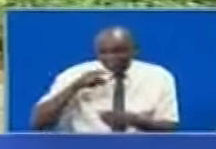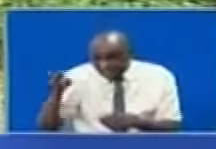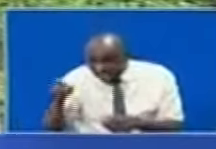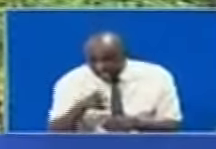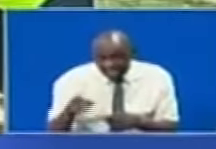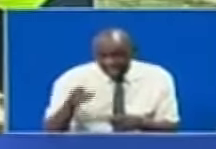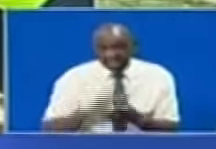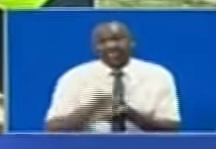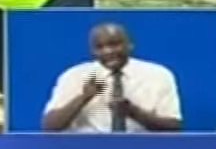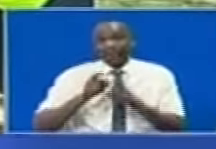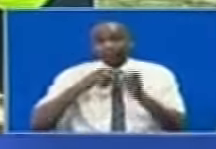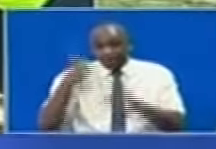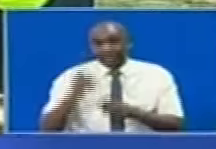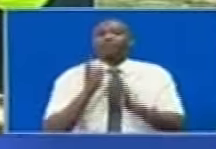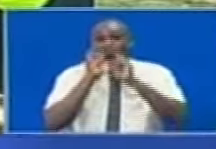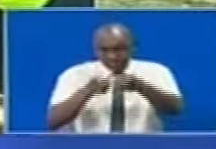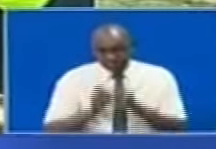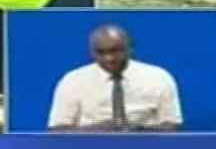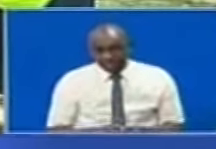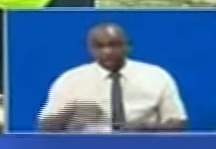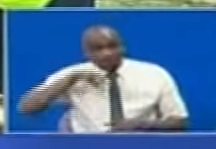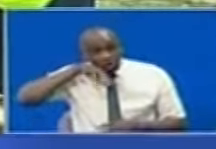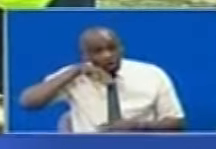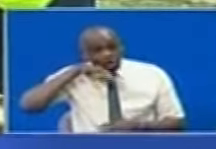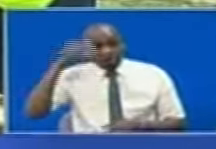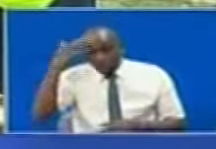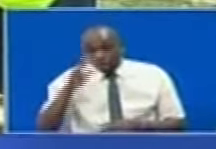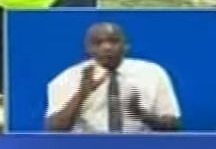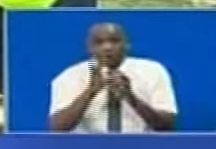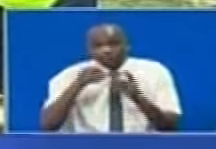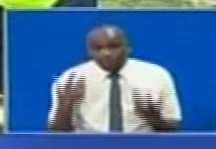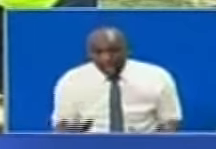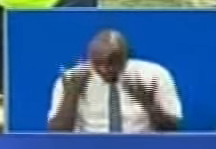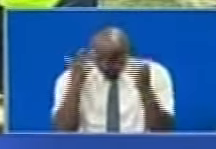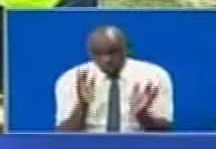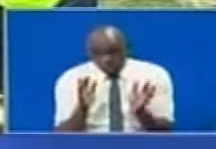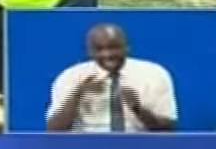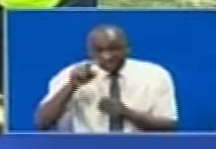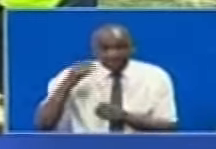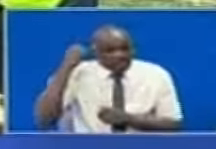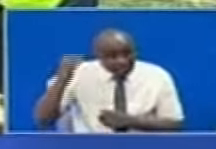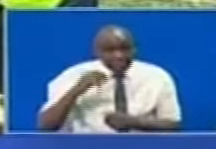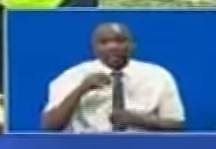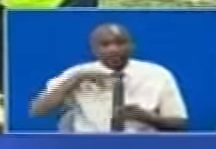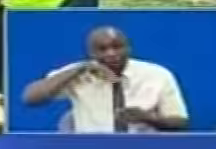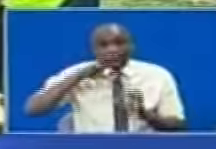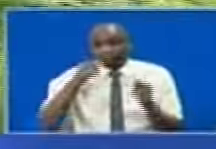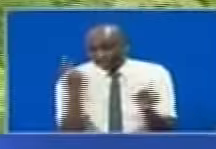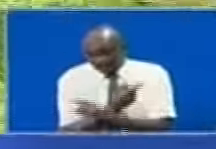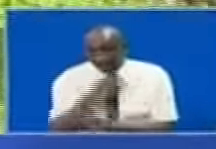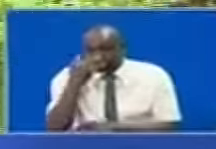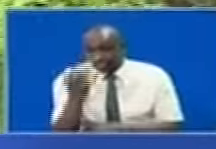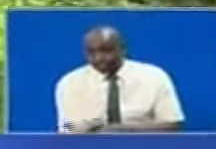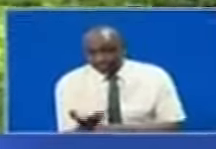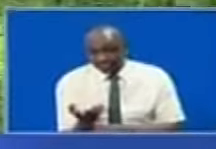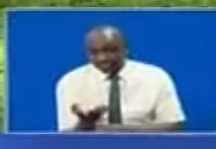and rewarded. And you reward the ball, and the dog should not know where that ball has come from. They would always imagine the ball has come from the source of the scent.